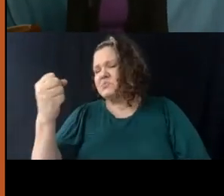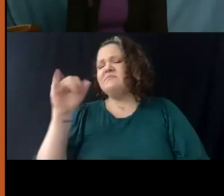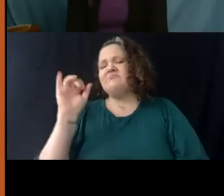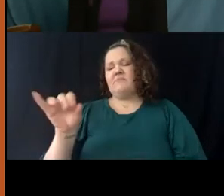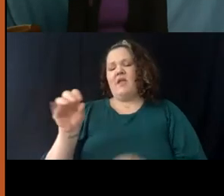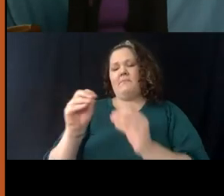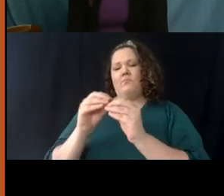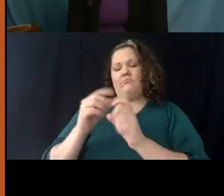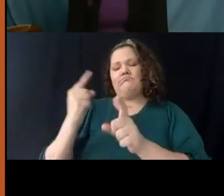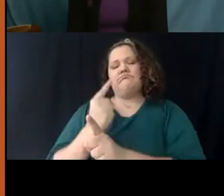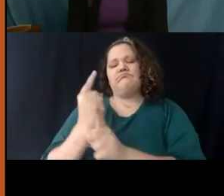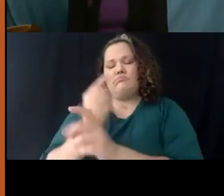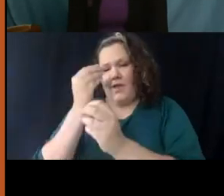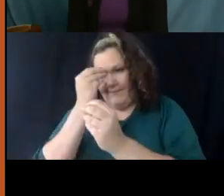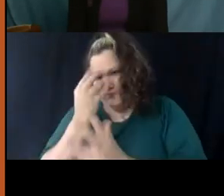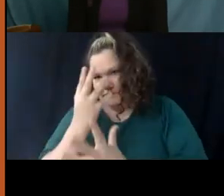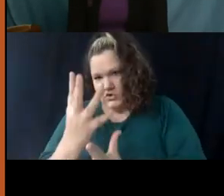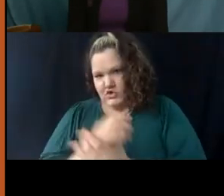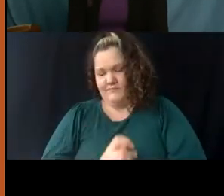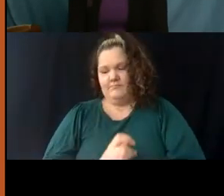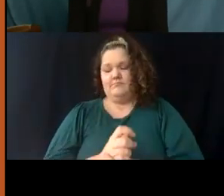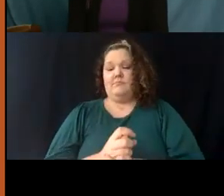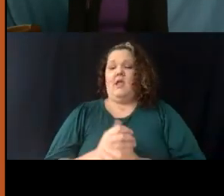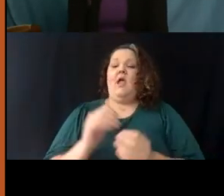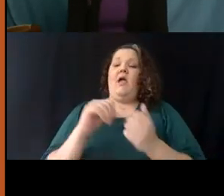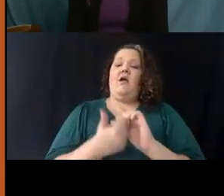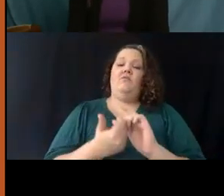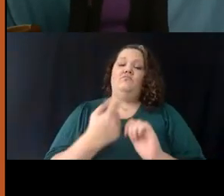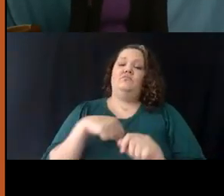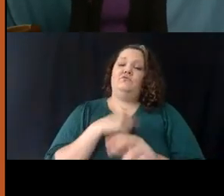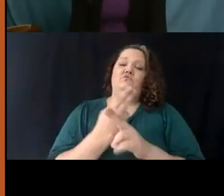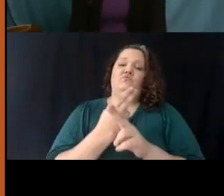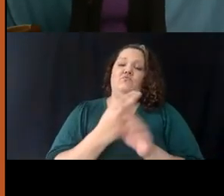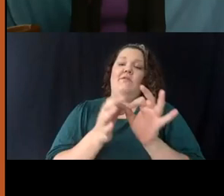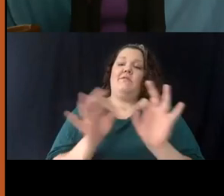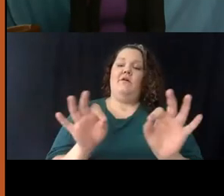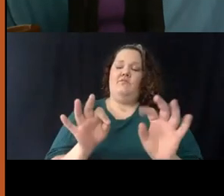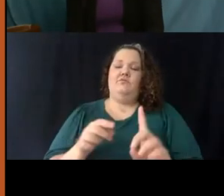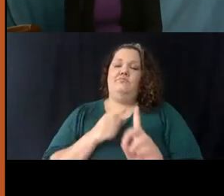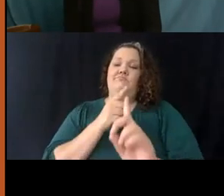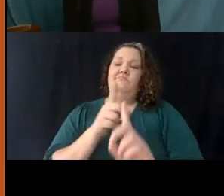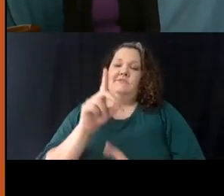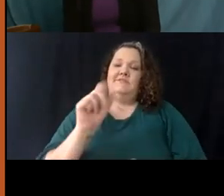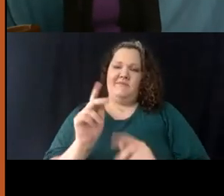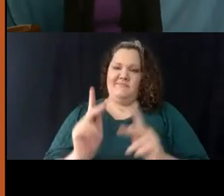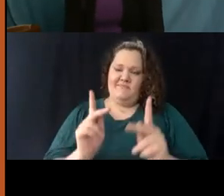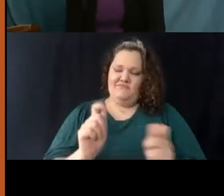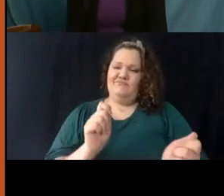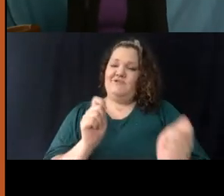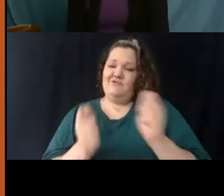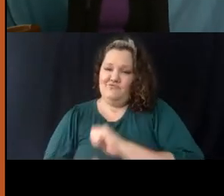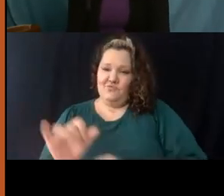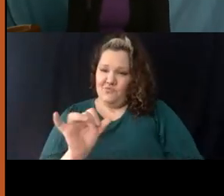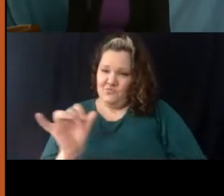If we're looking at 1980s, 1990s, it's aged. And as we get into the 2000s, we start to see